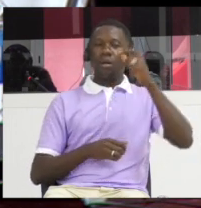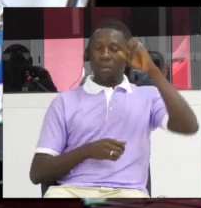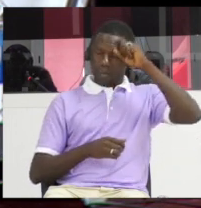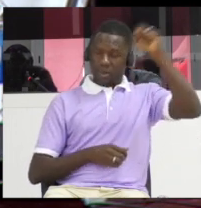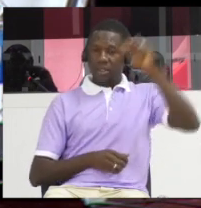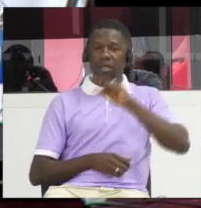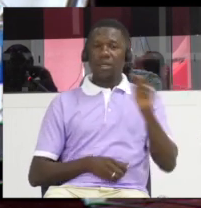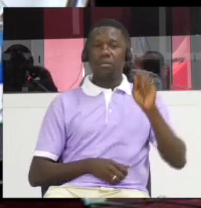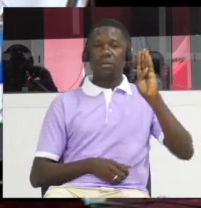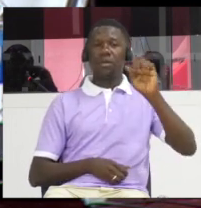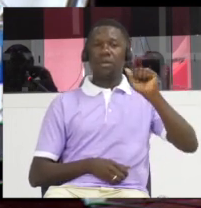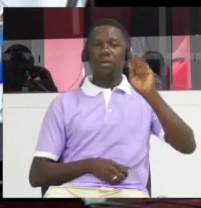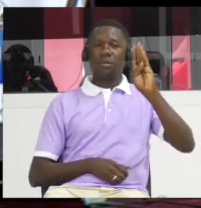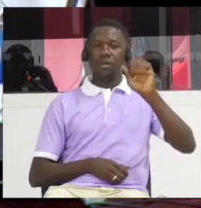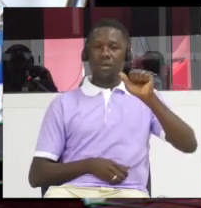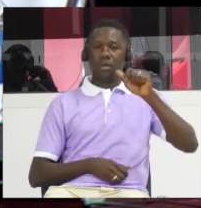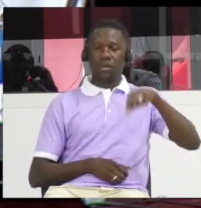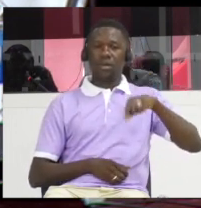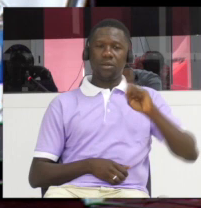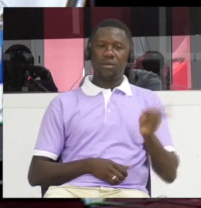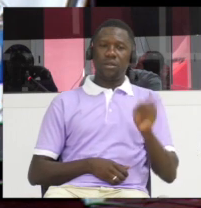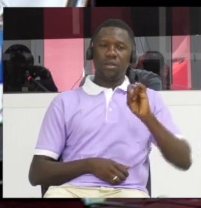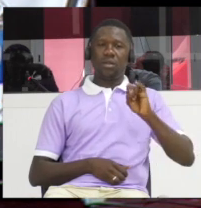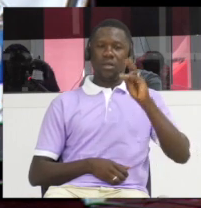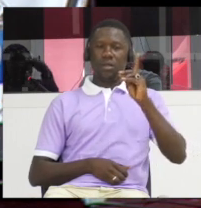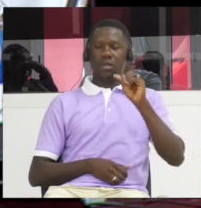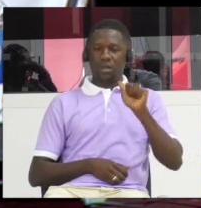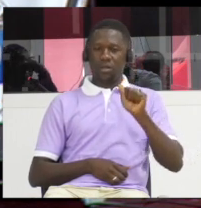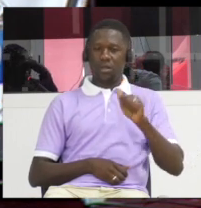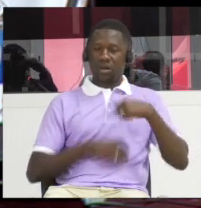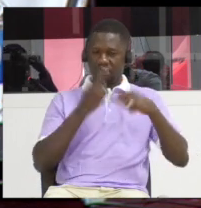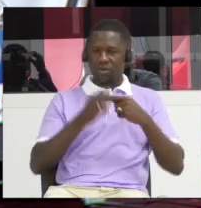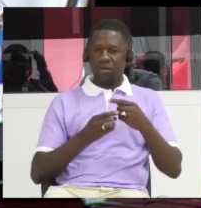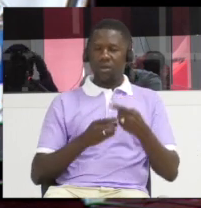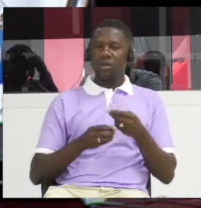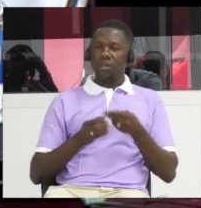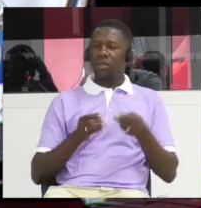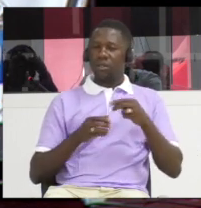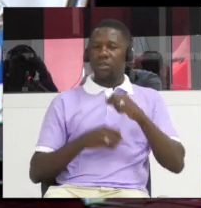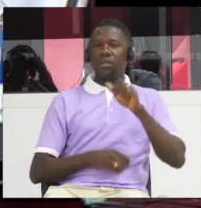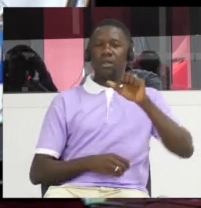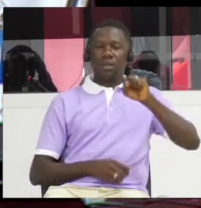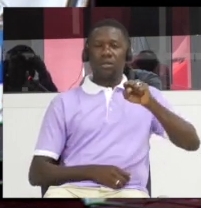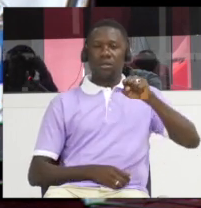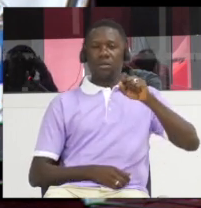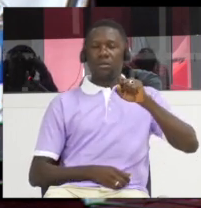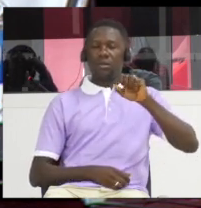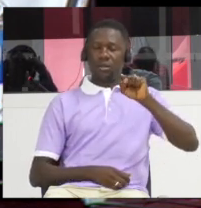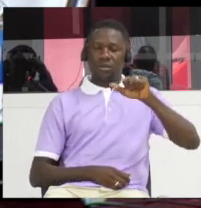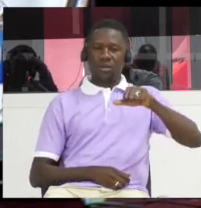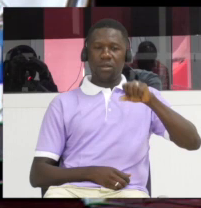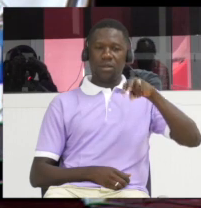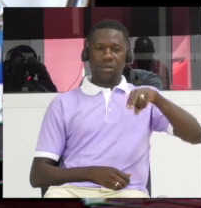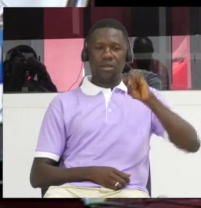was subsequently replaced, or General Sani Abacha subsequently